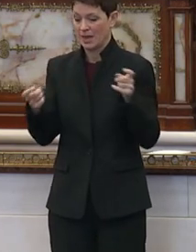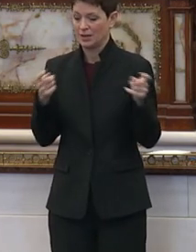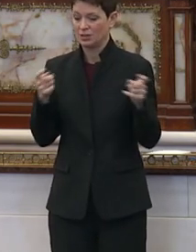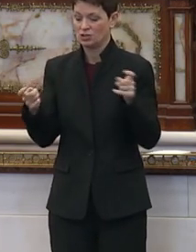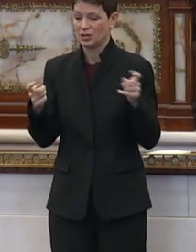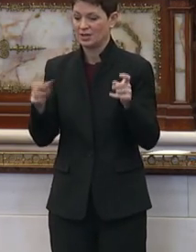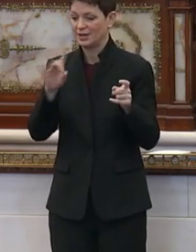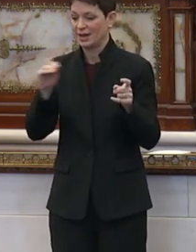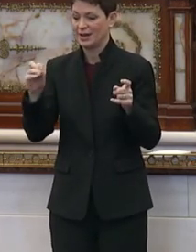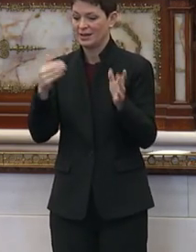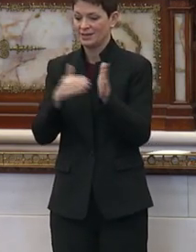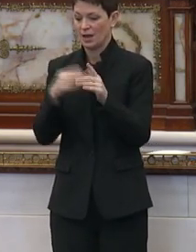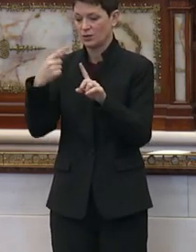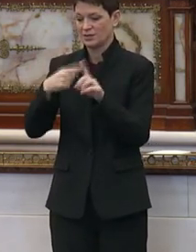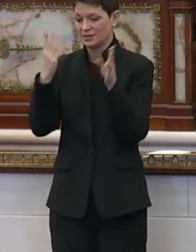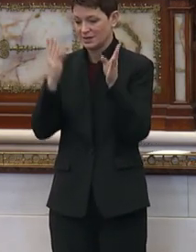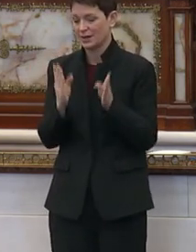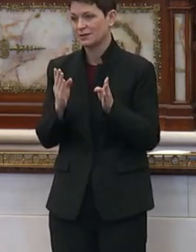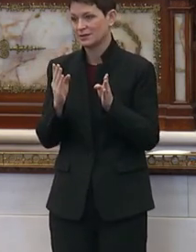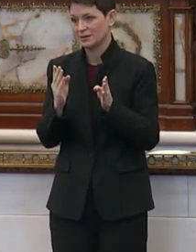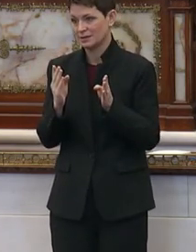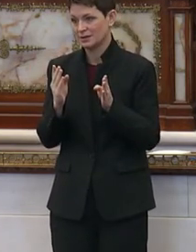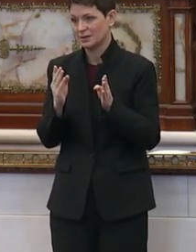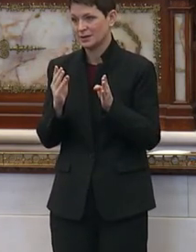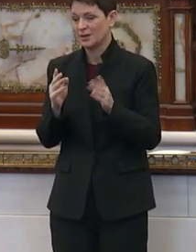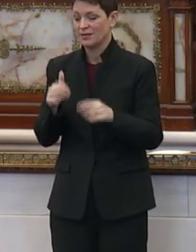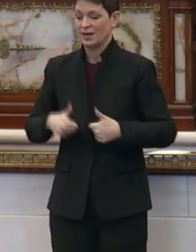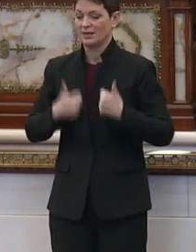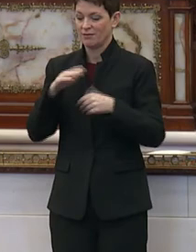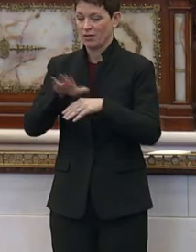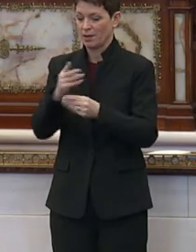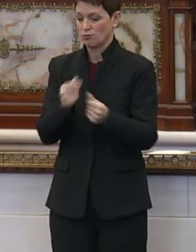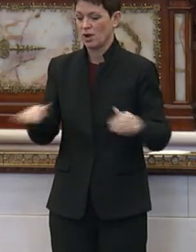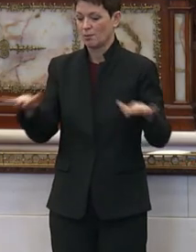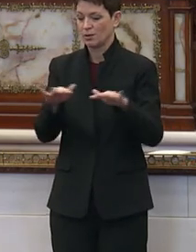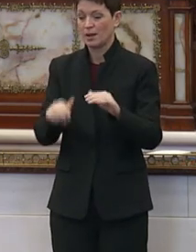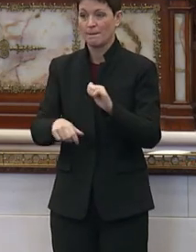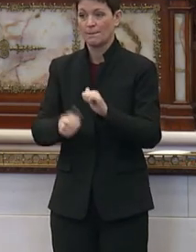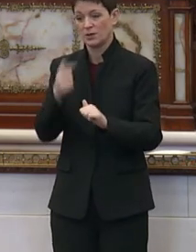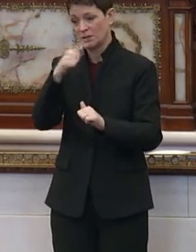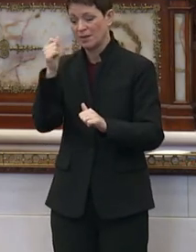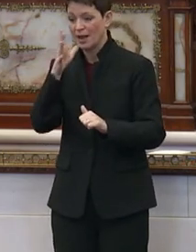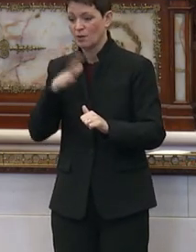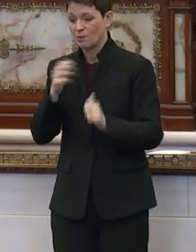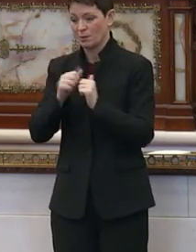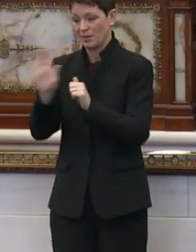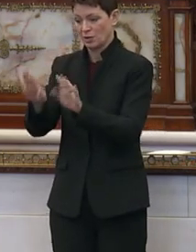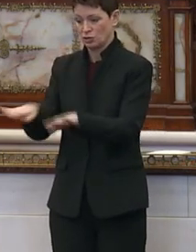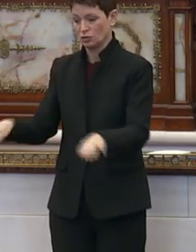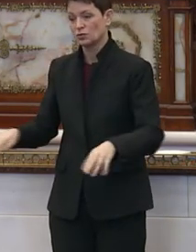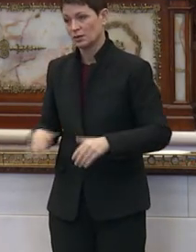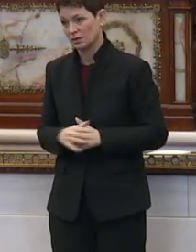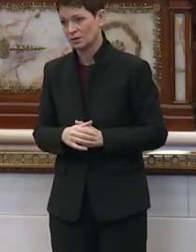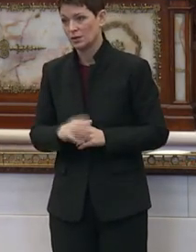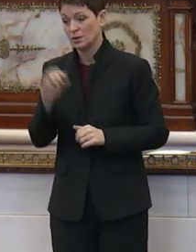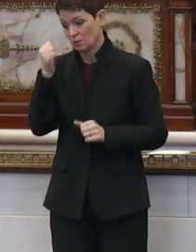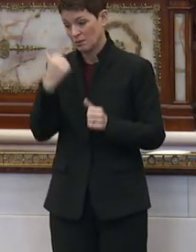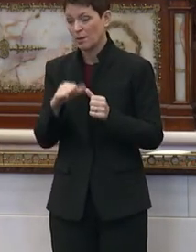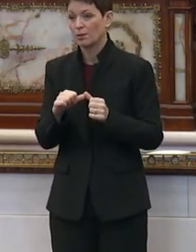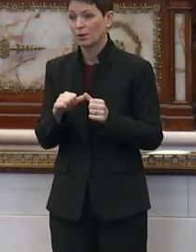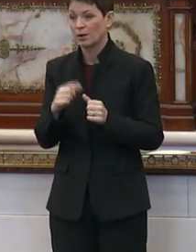managing the 80,000 tenants that reside in their properties, mostly black women with their children.